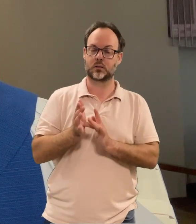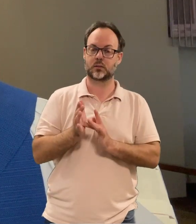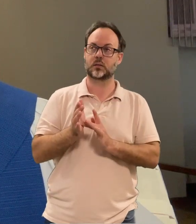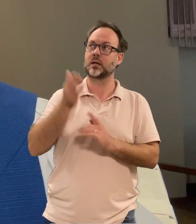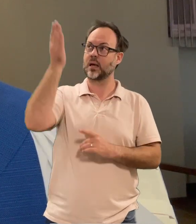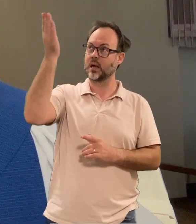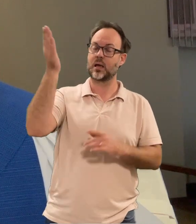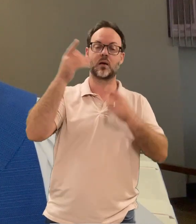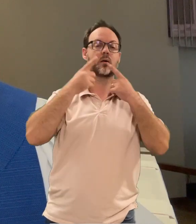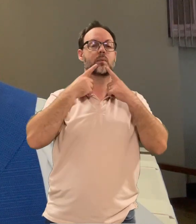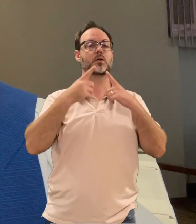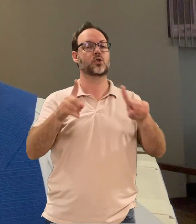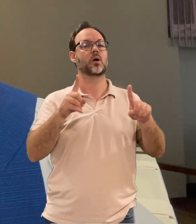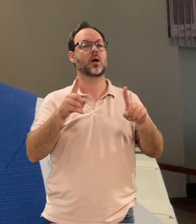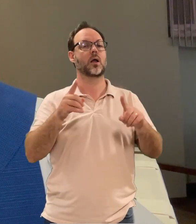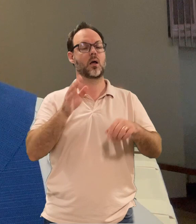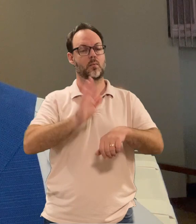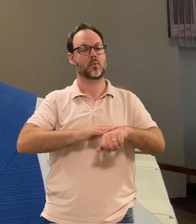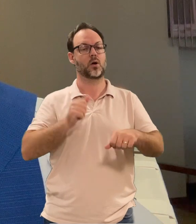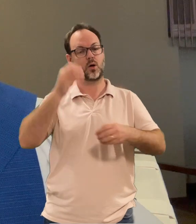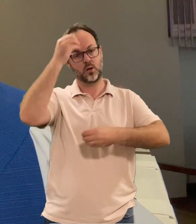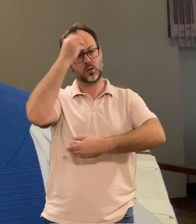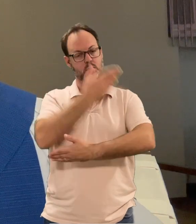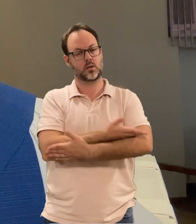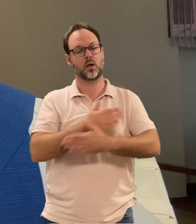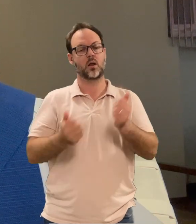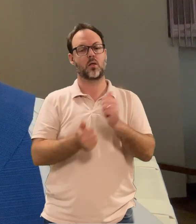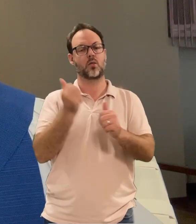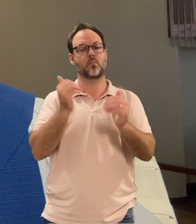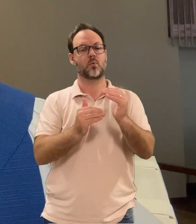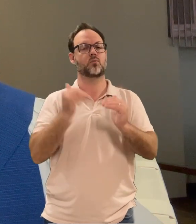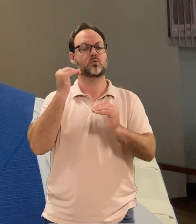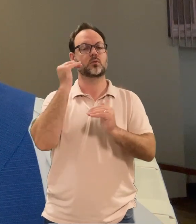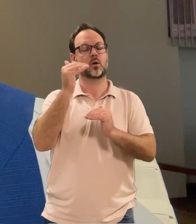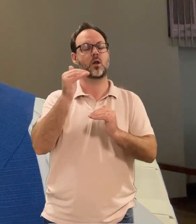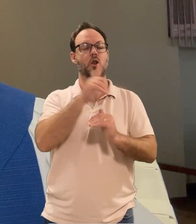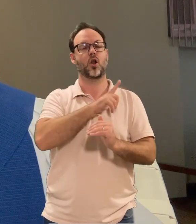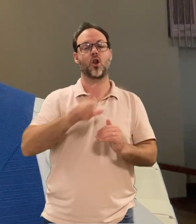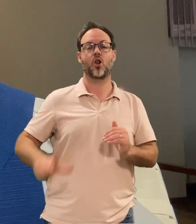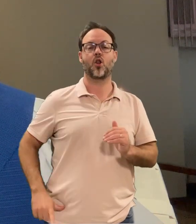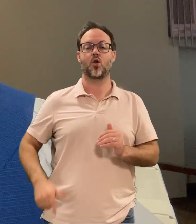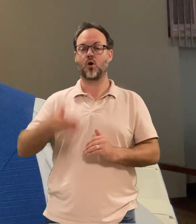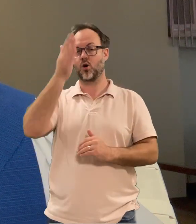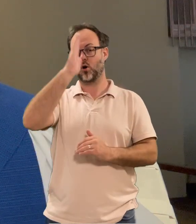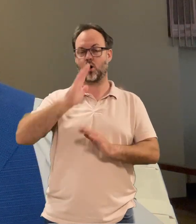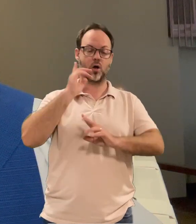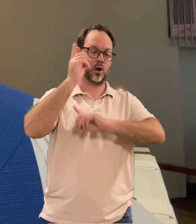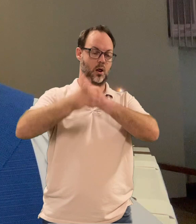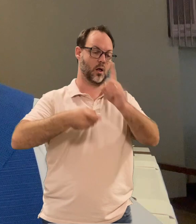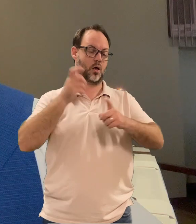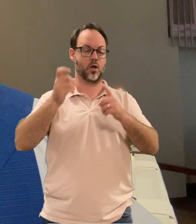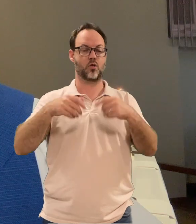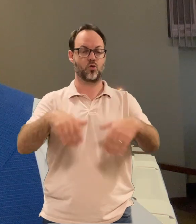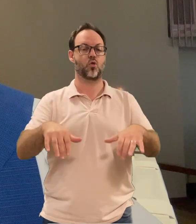shall call his name Jesus. He will be great, and he will be called the Son of the Most High. And the